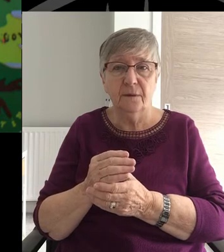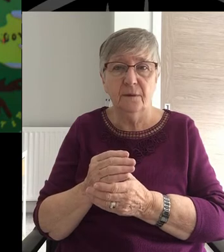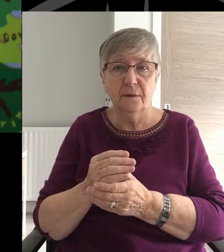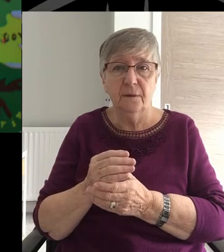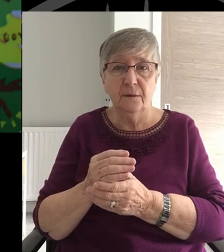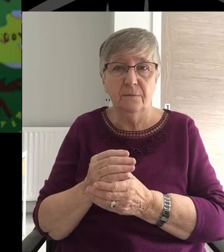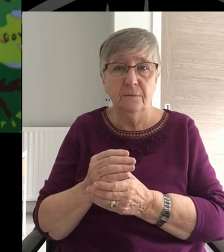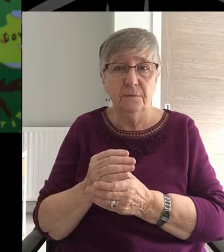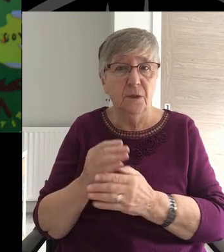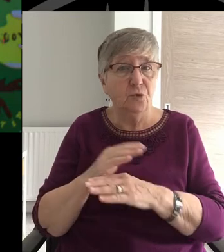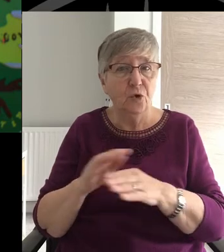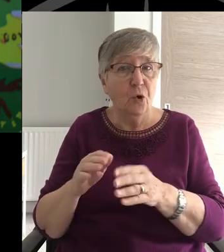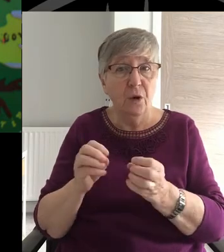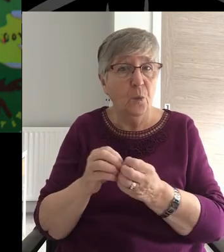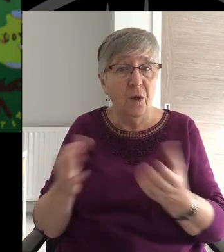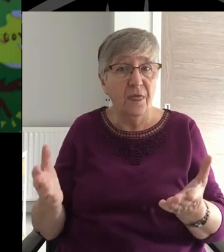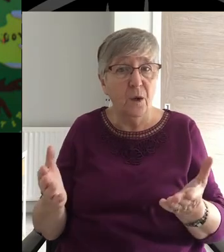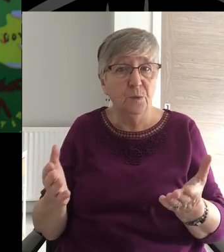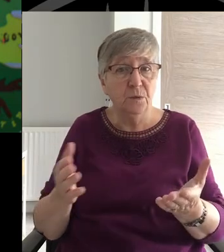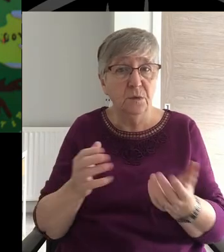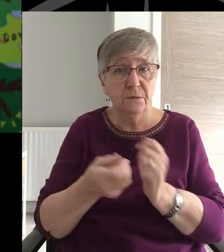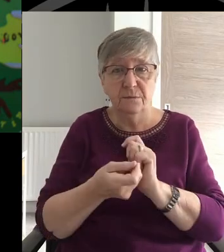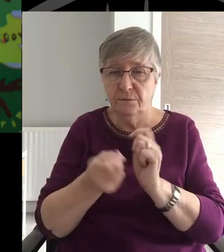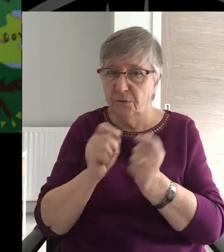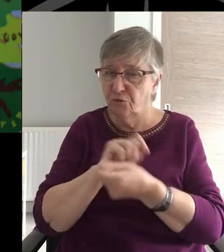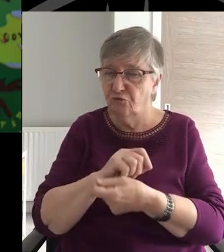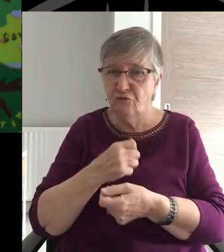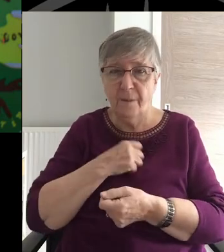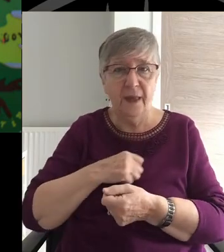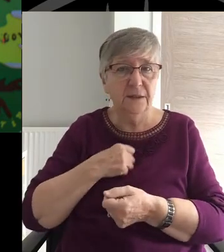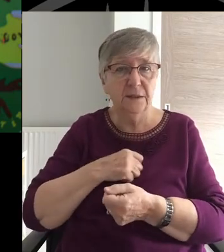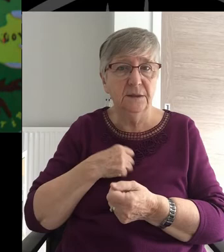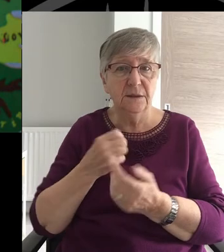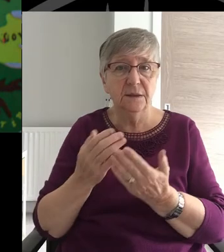But not without repentance.